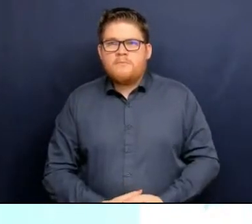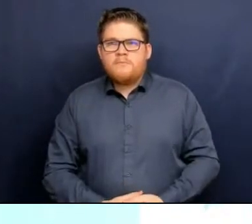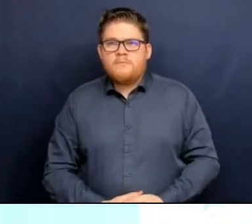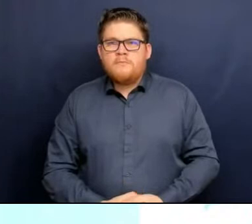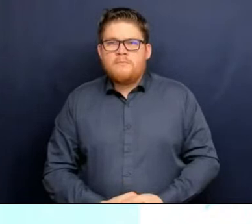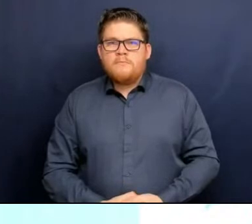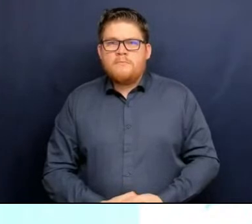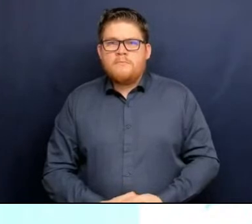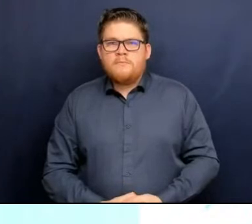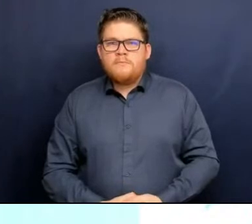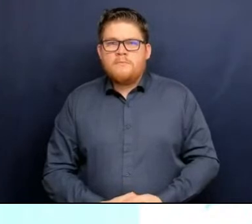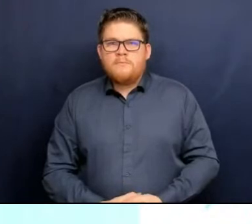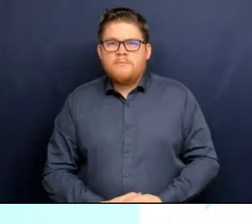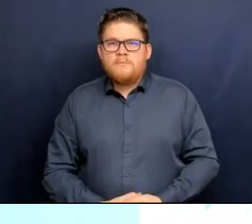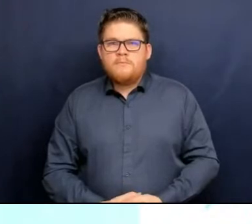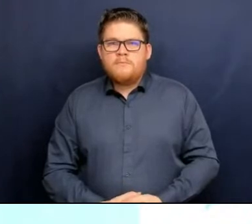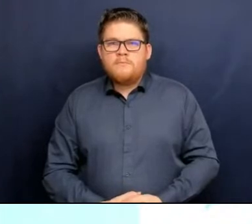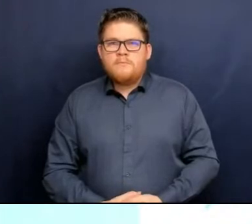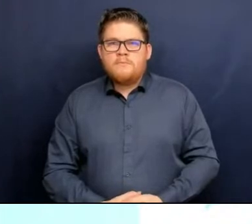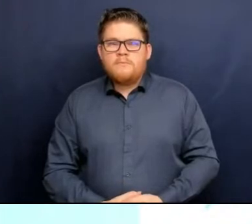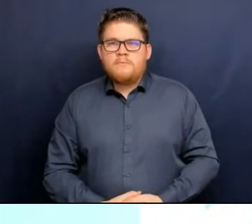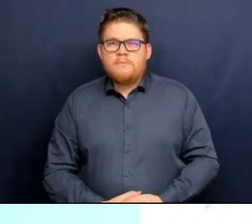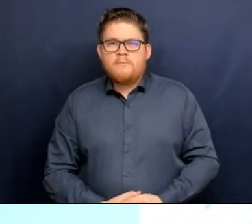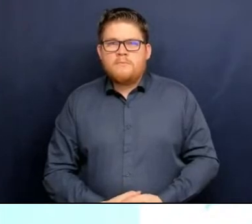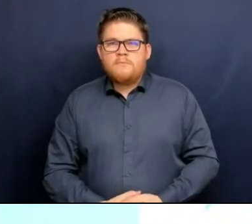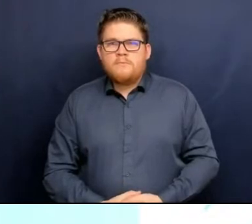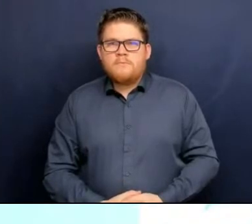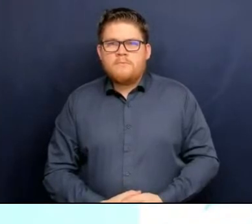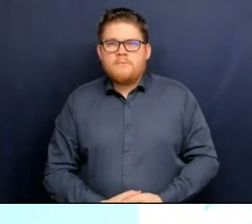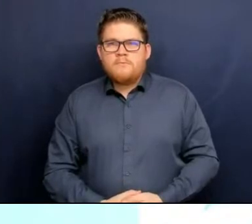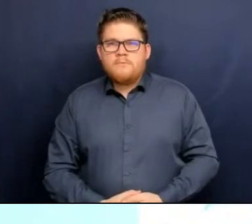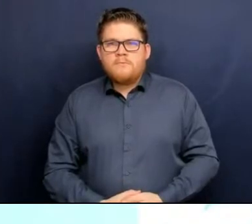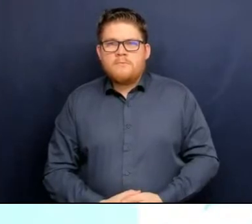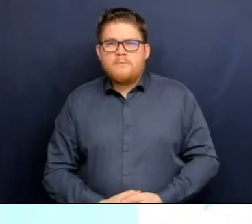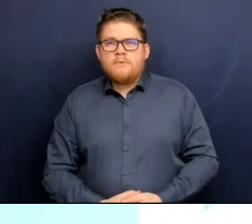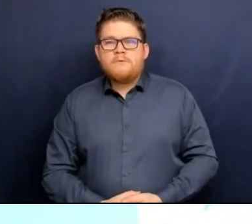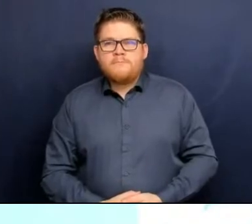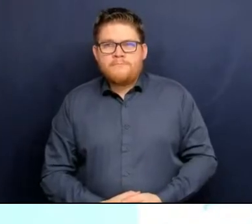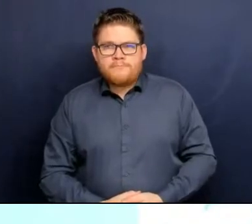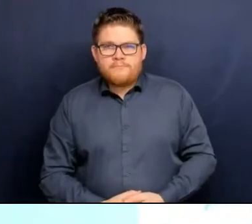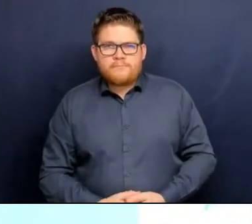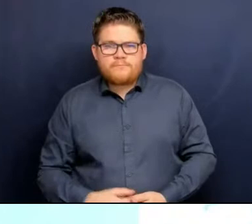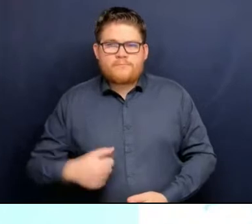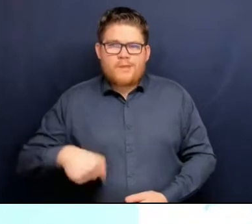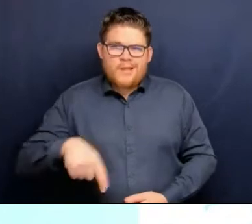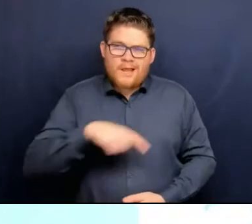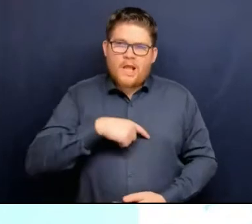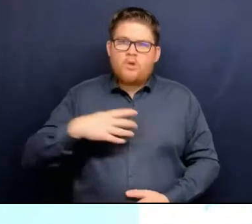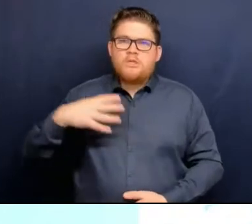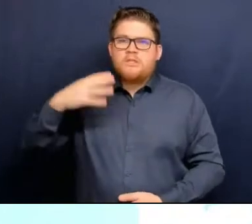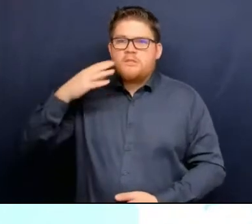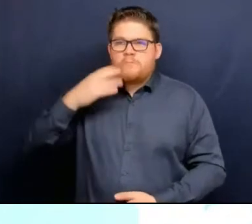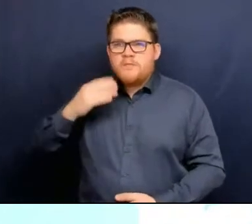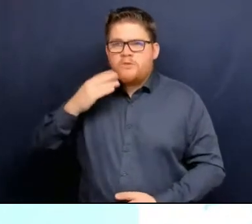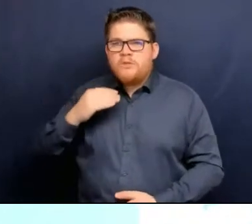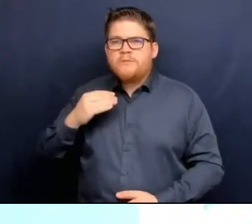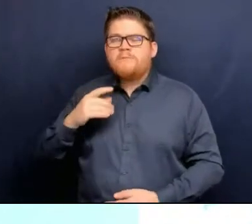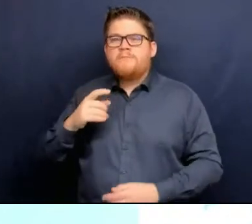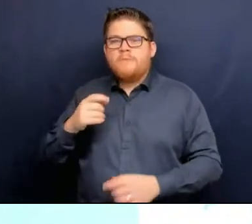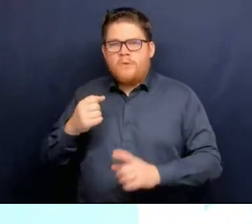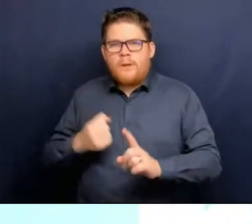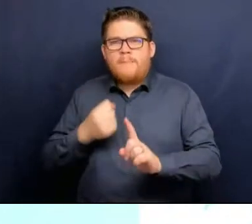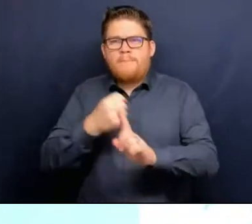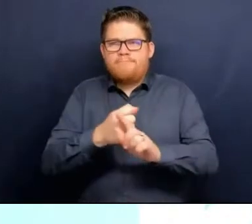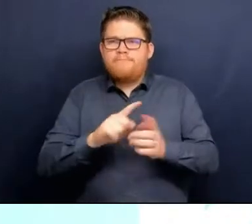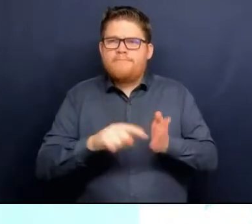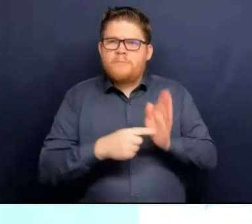These experiences have made it even more clear how critical it is that the rights, well-being, and self-determination First